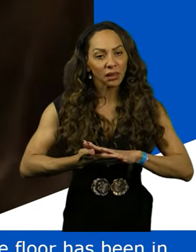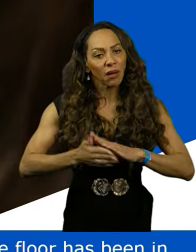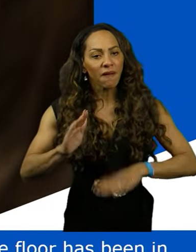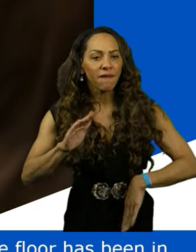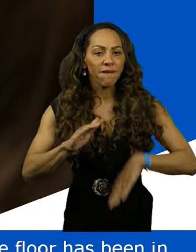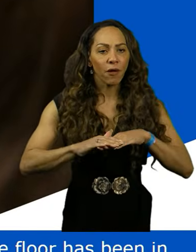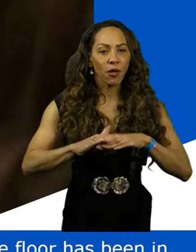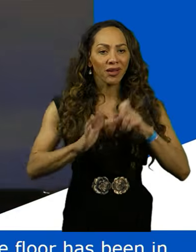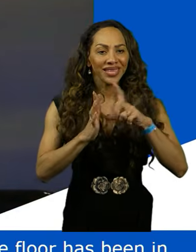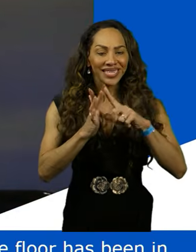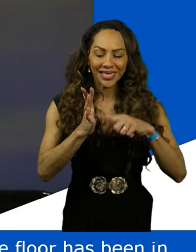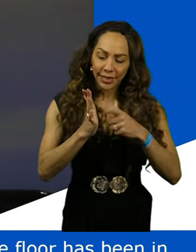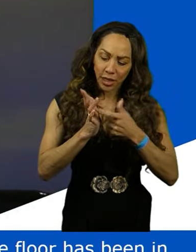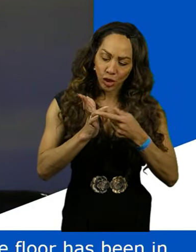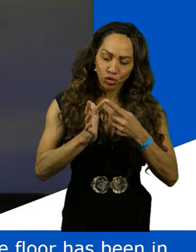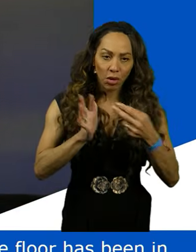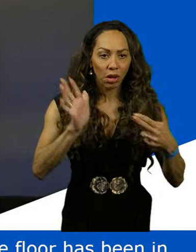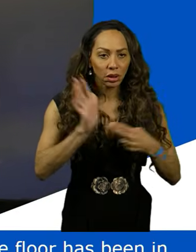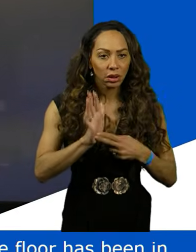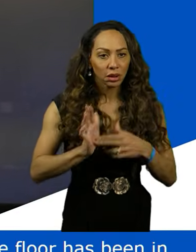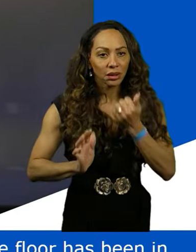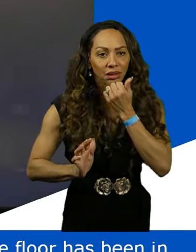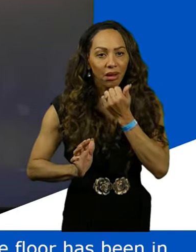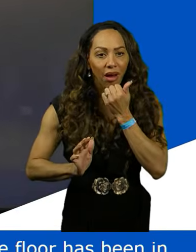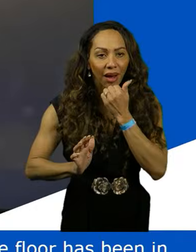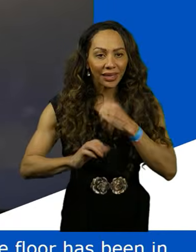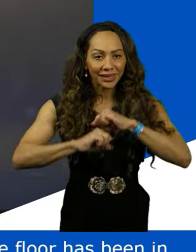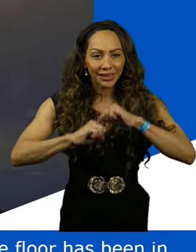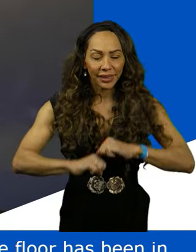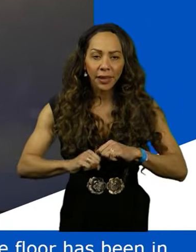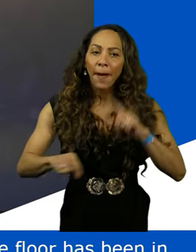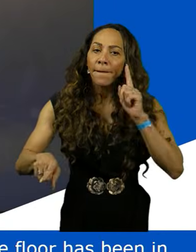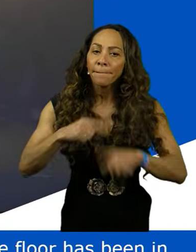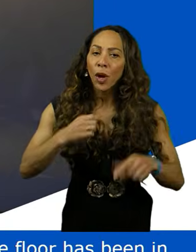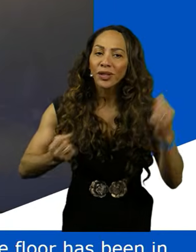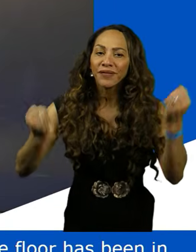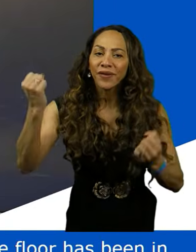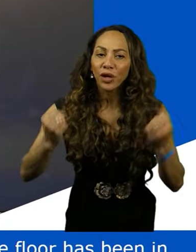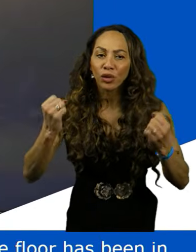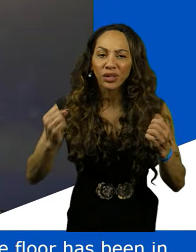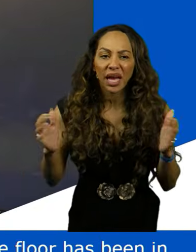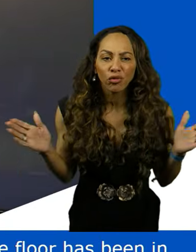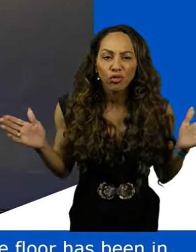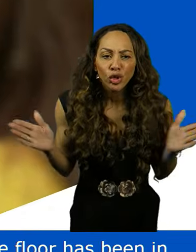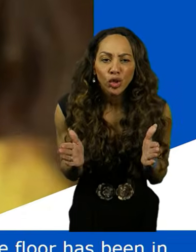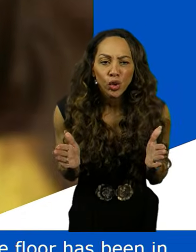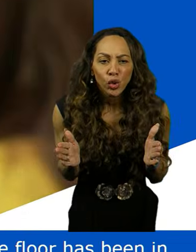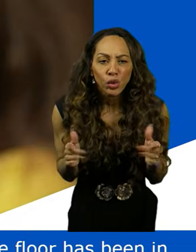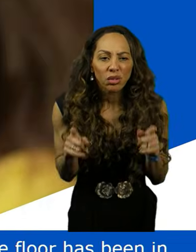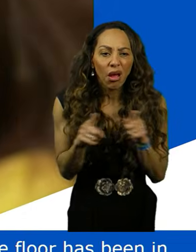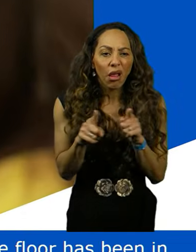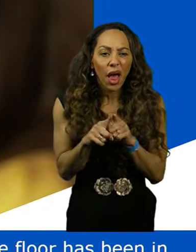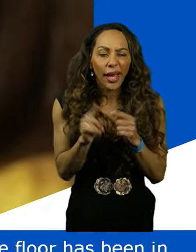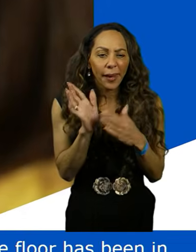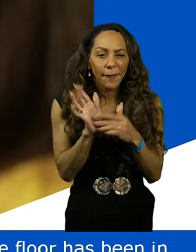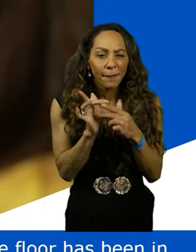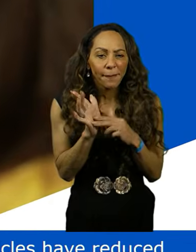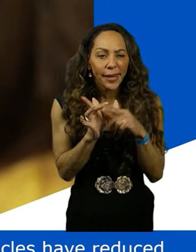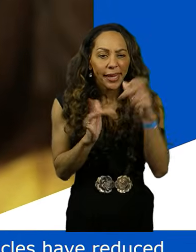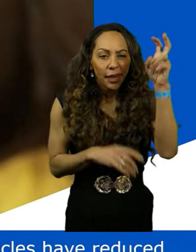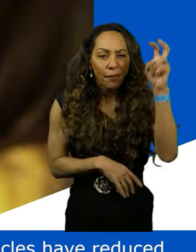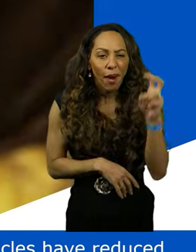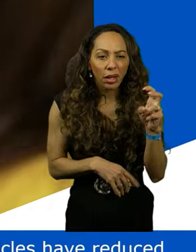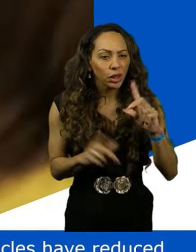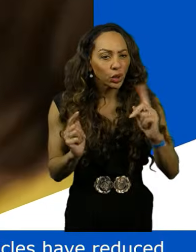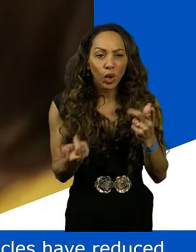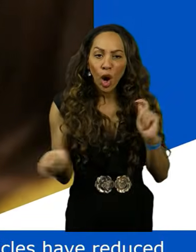seats. Brilliant. A lot of these vehicles have reduced size seats, which are typically minibus size seats, which can't be